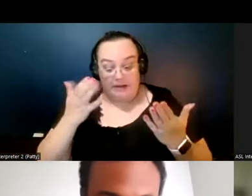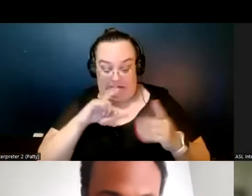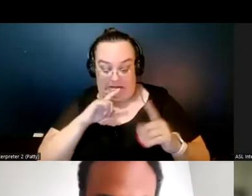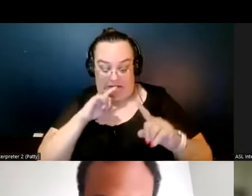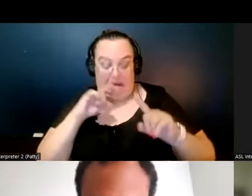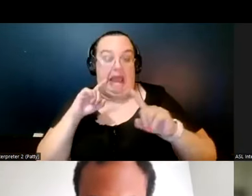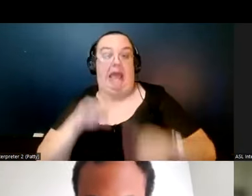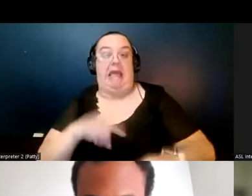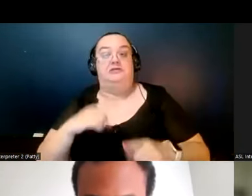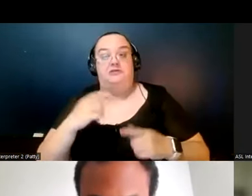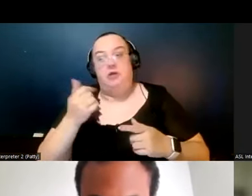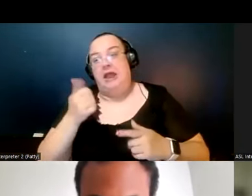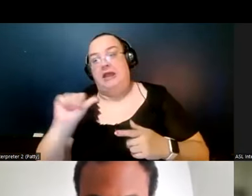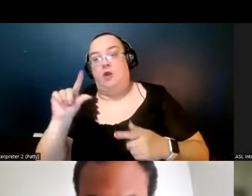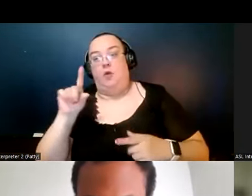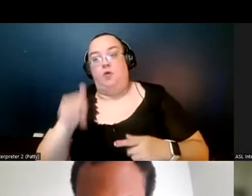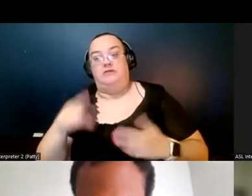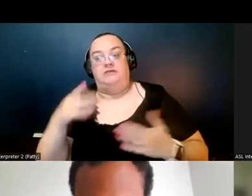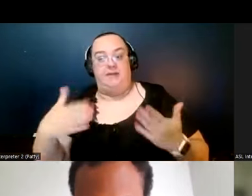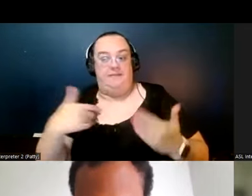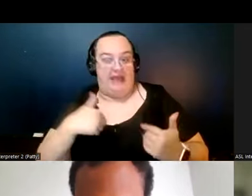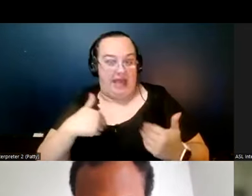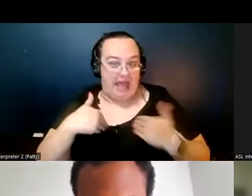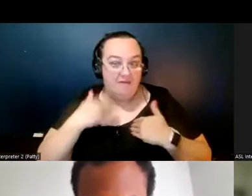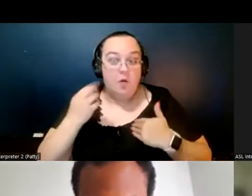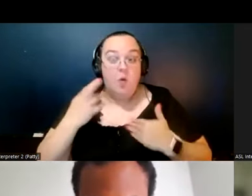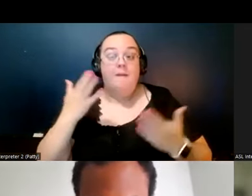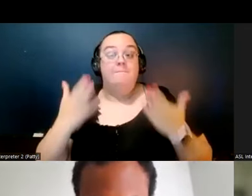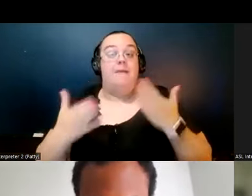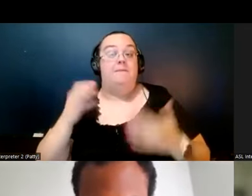I have or cause me to